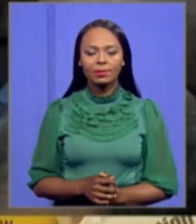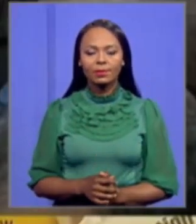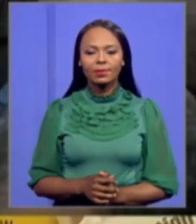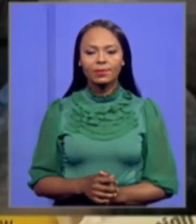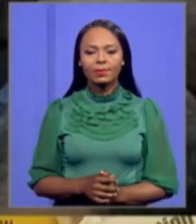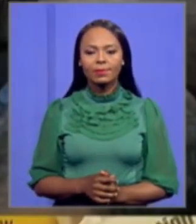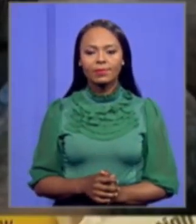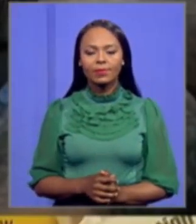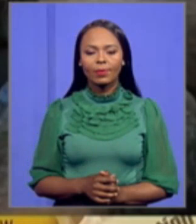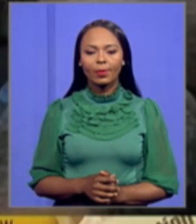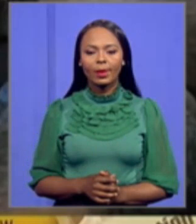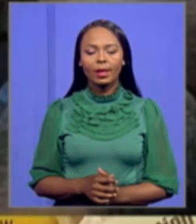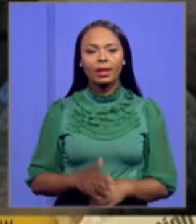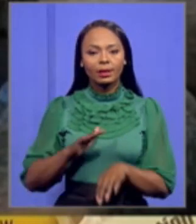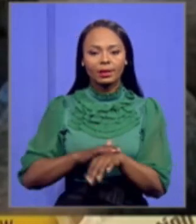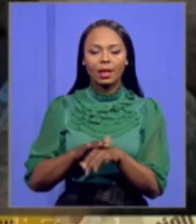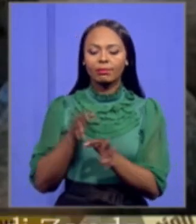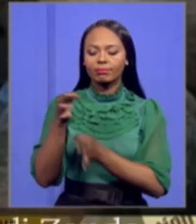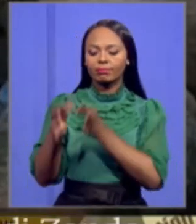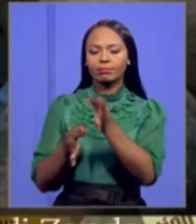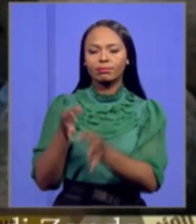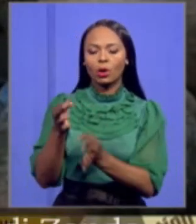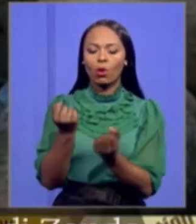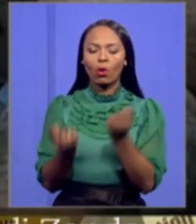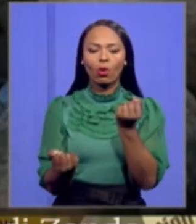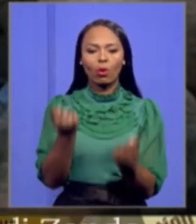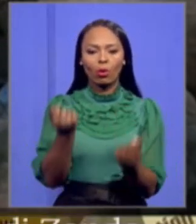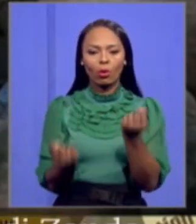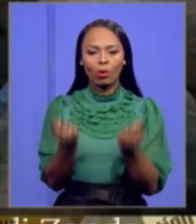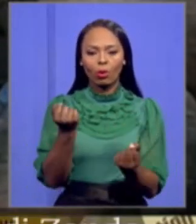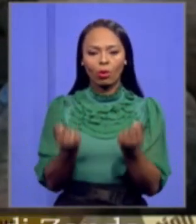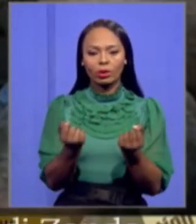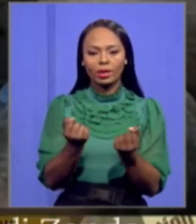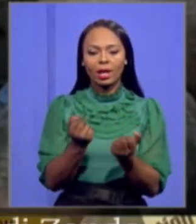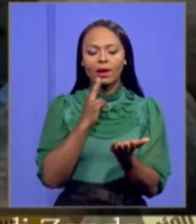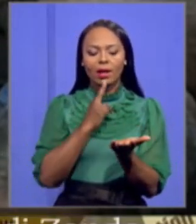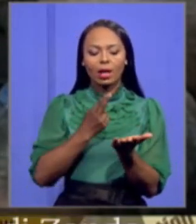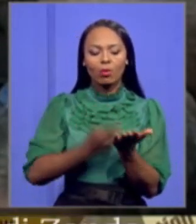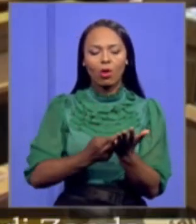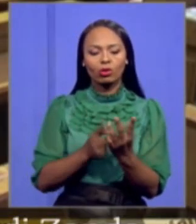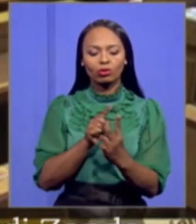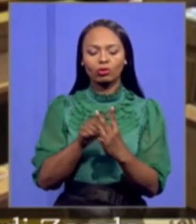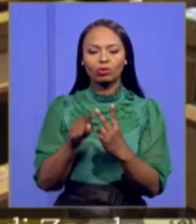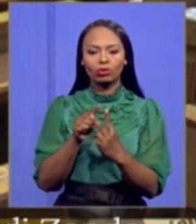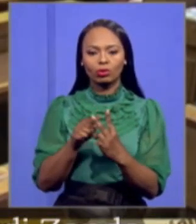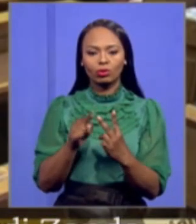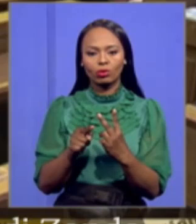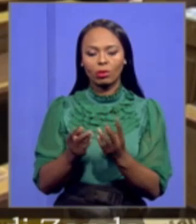At the time, we indicated to the court that we have 2 reports that are outstanding.